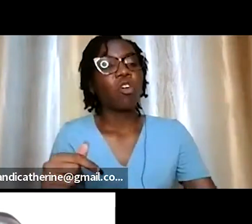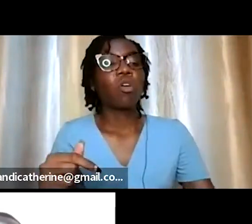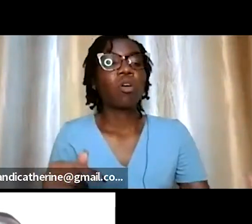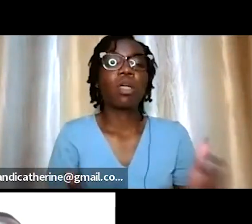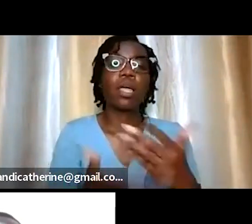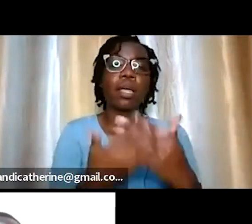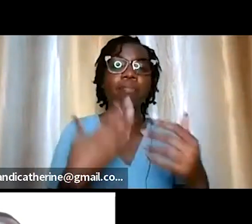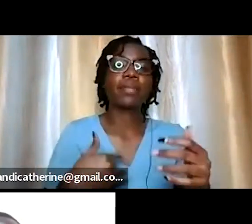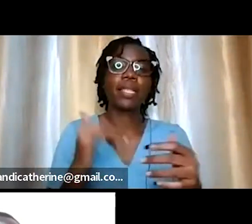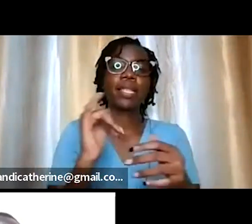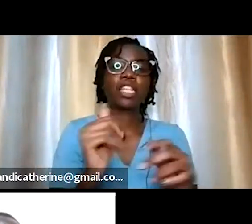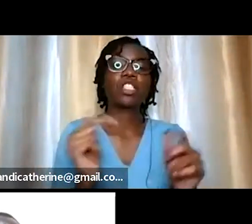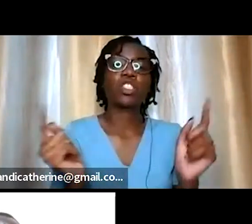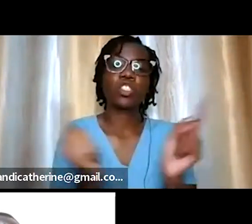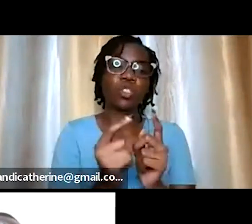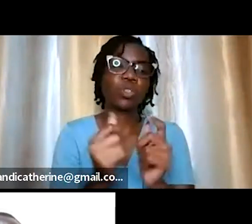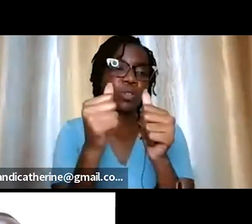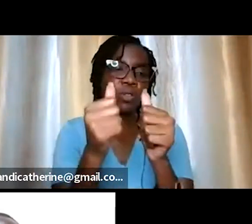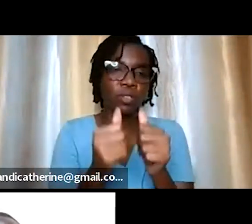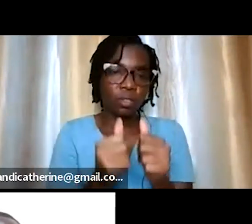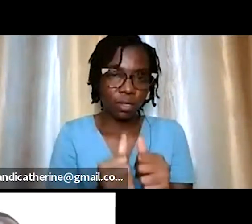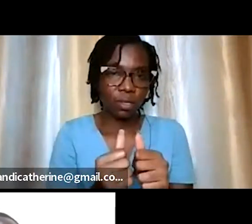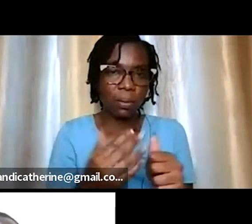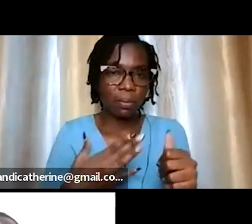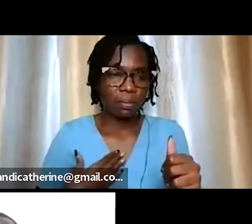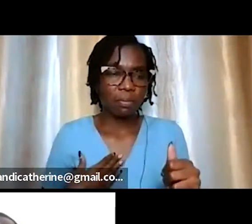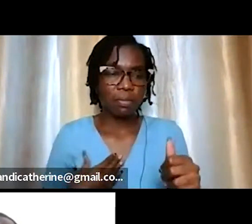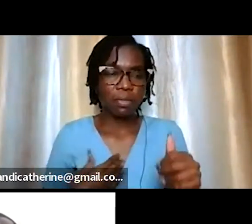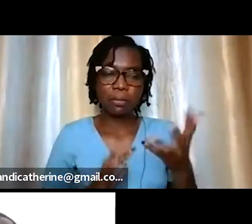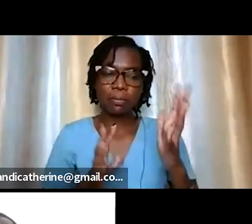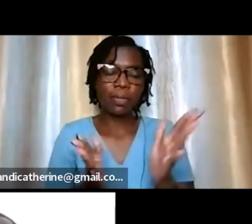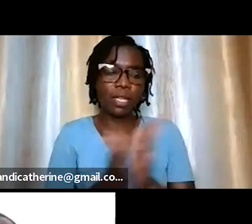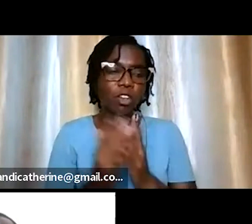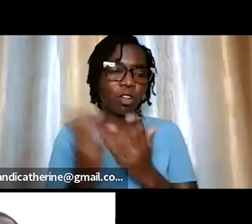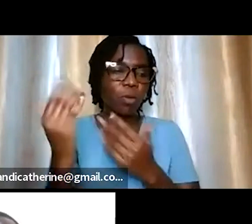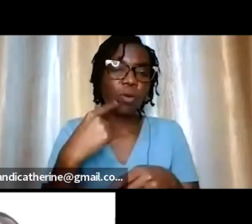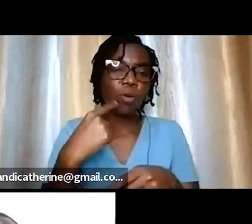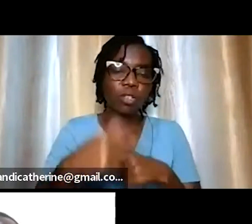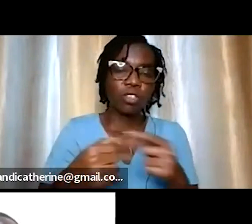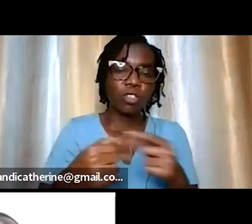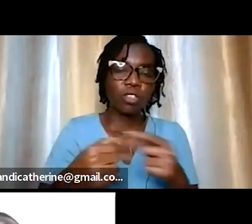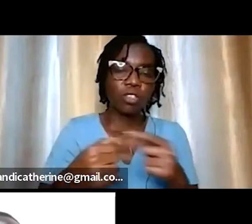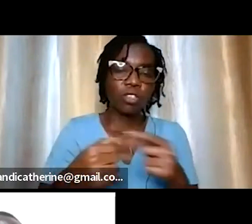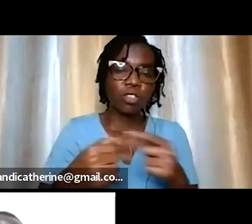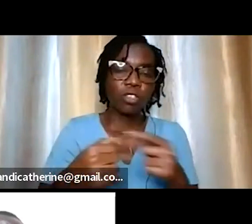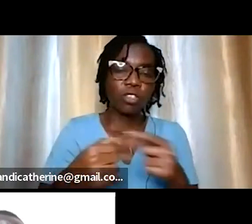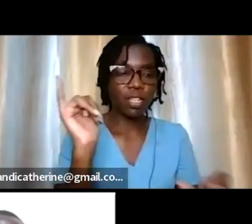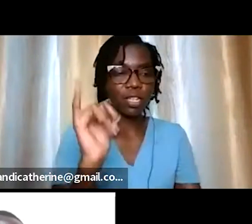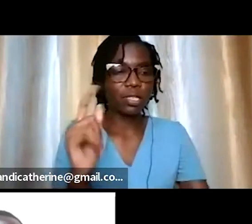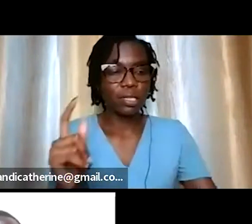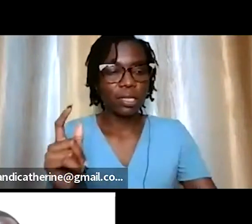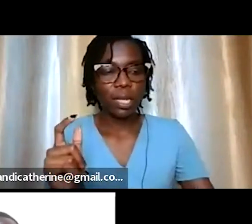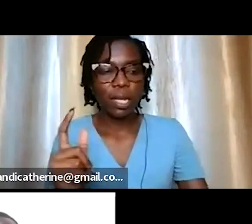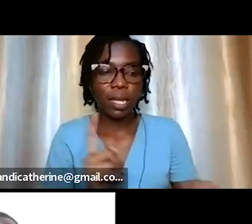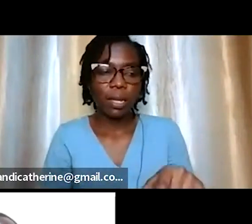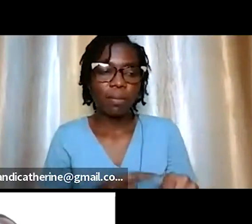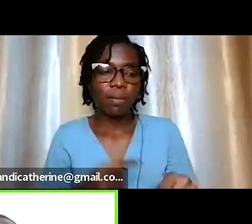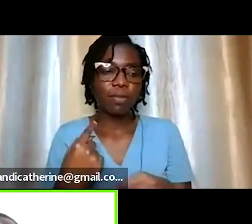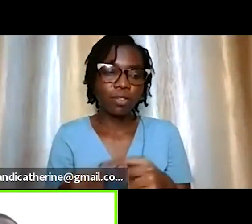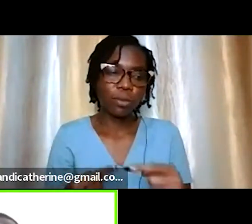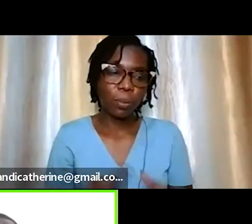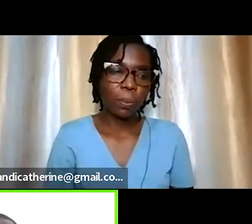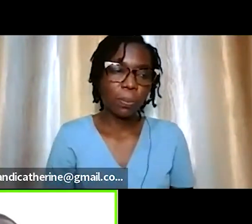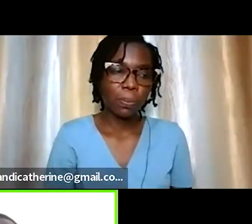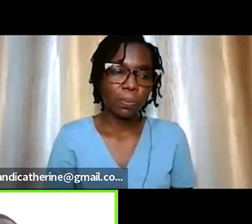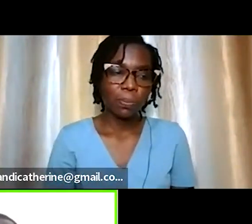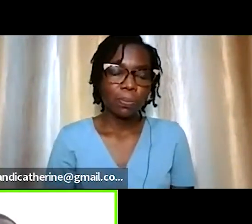really, really appreciate. And I hope that we can continue having these conversations as we go along. Yes,